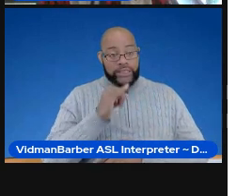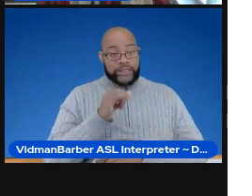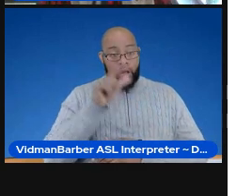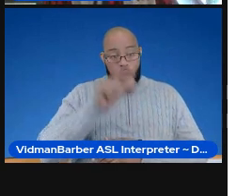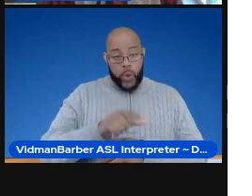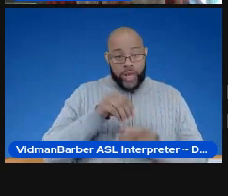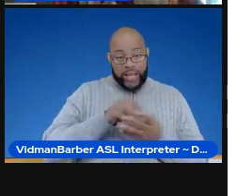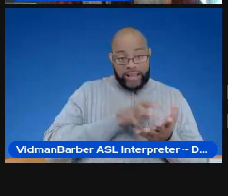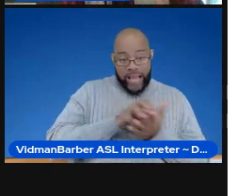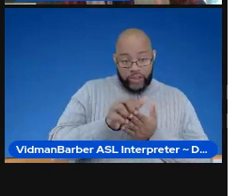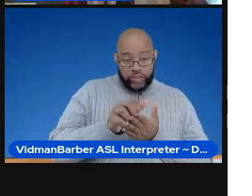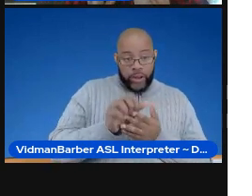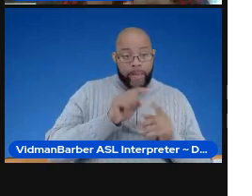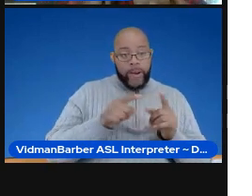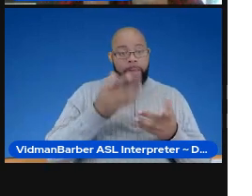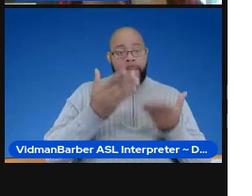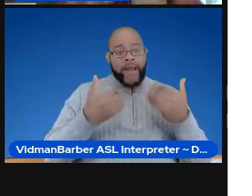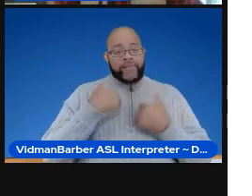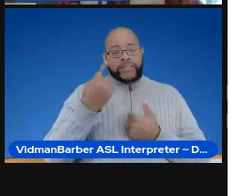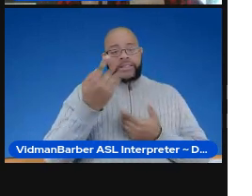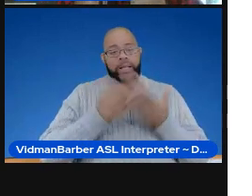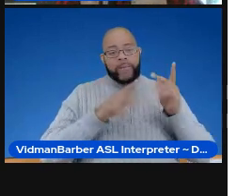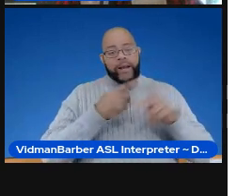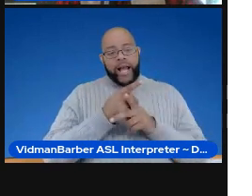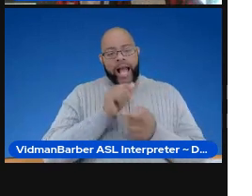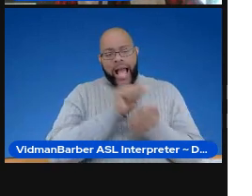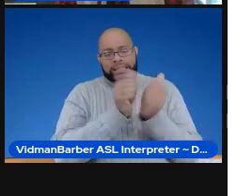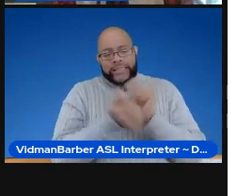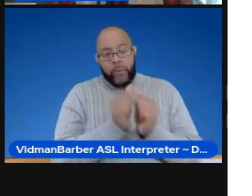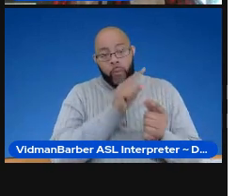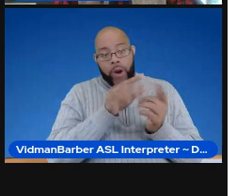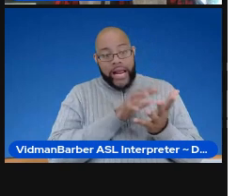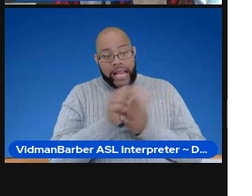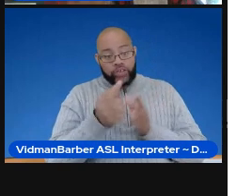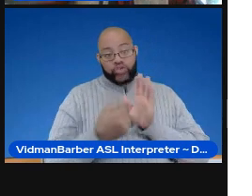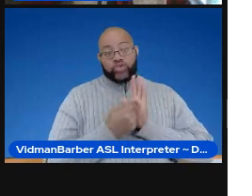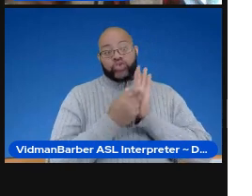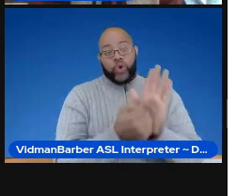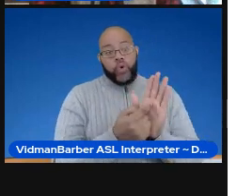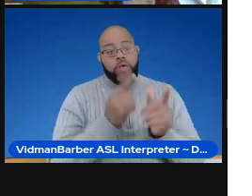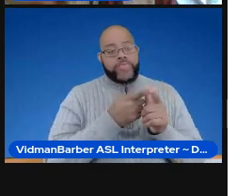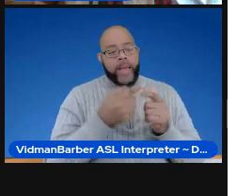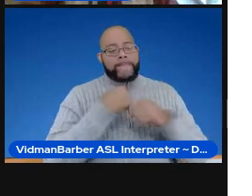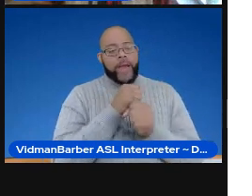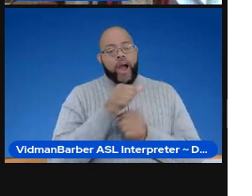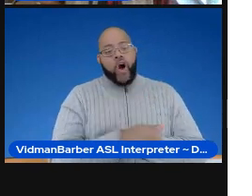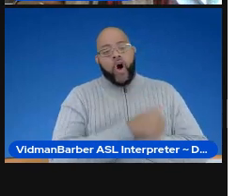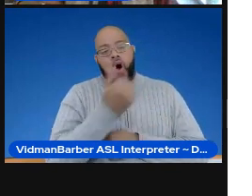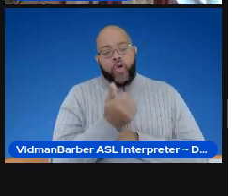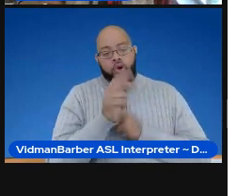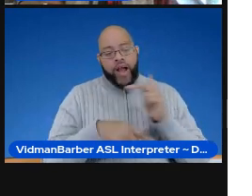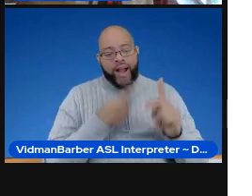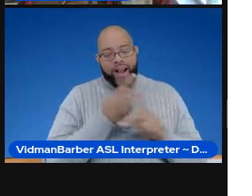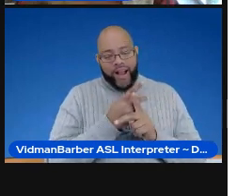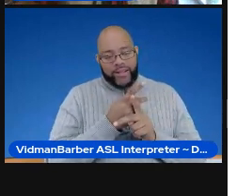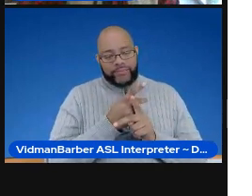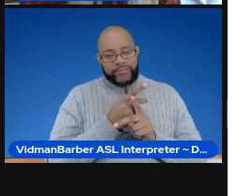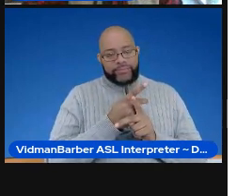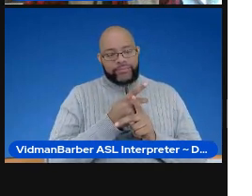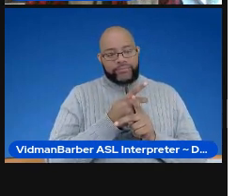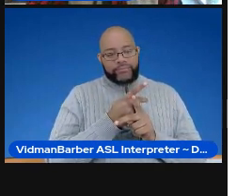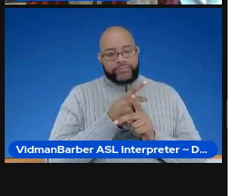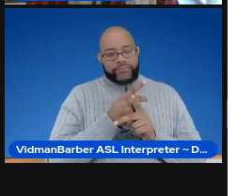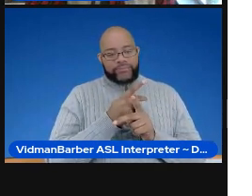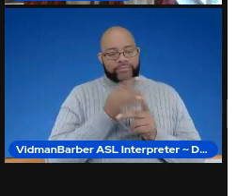in the cancer, there may be some kind of adaptation once that cancer manifests that then creates another kind of